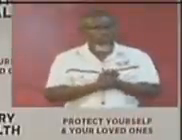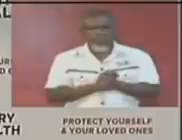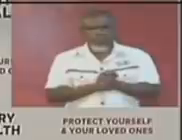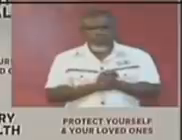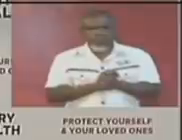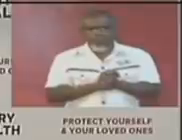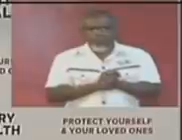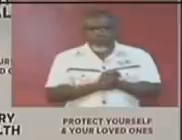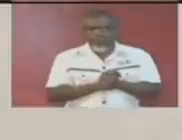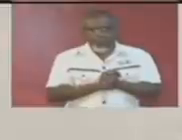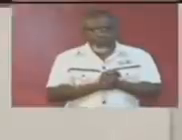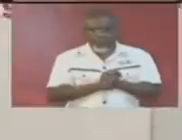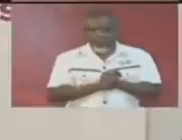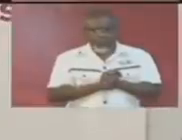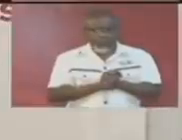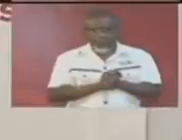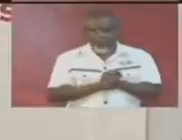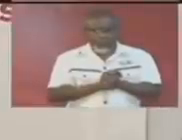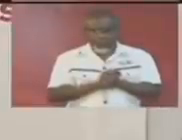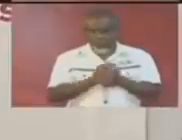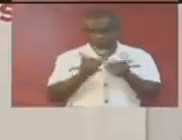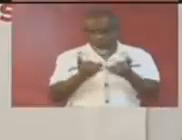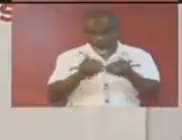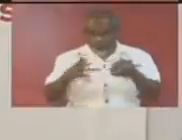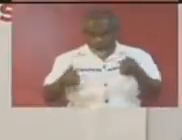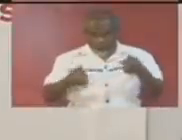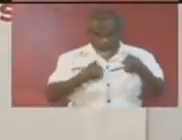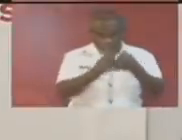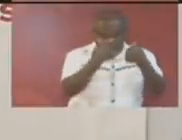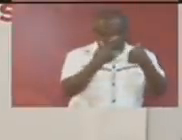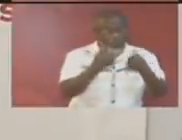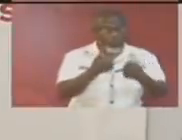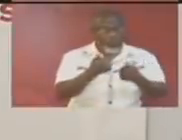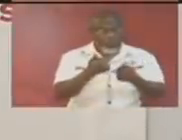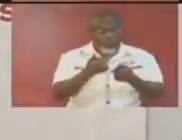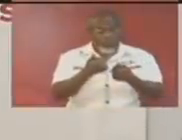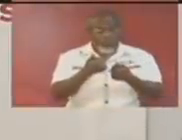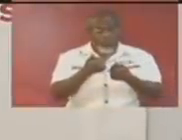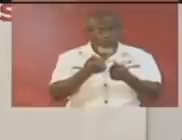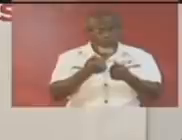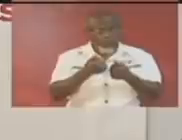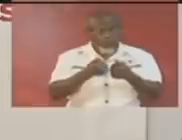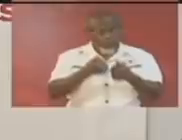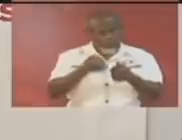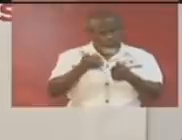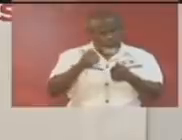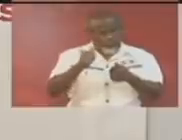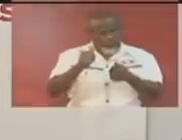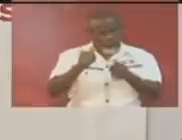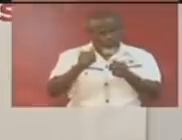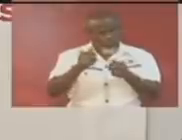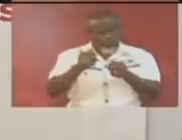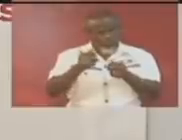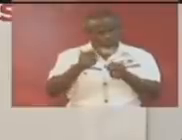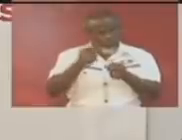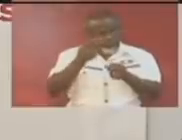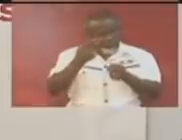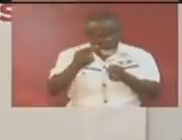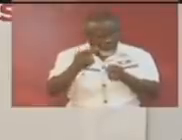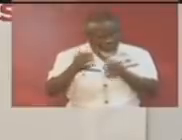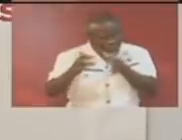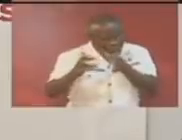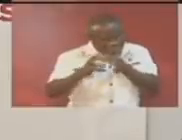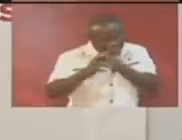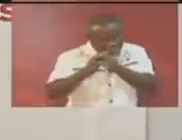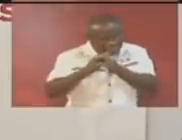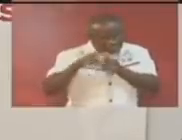again, the challenge in pegging any one particular event to the